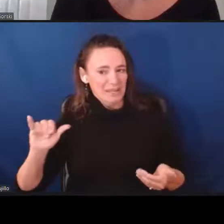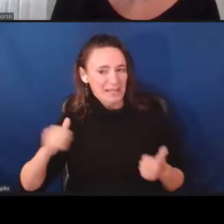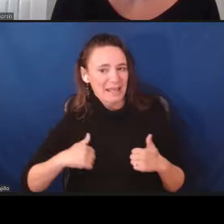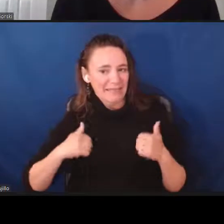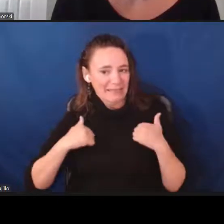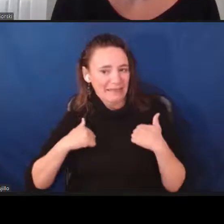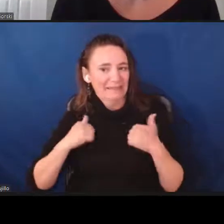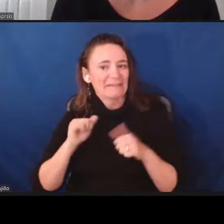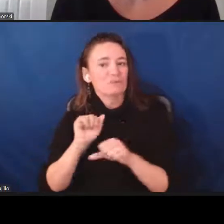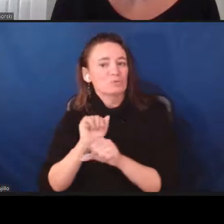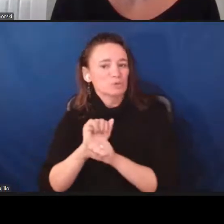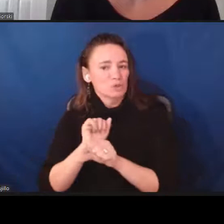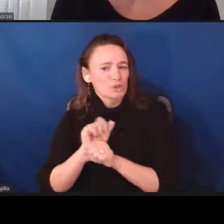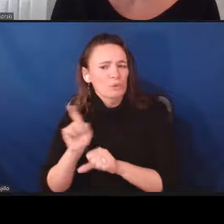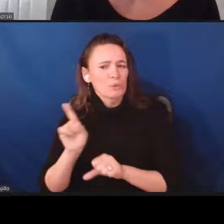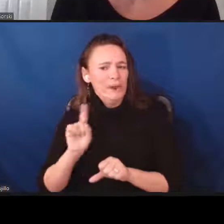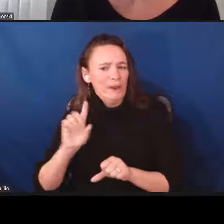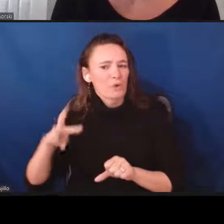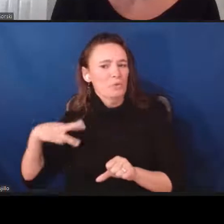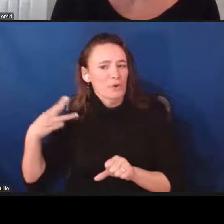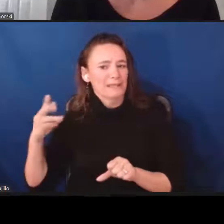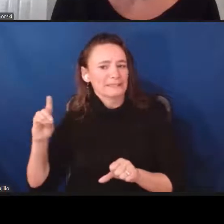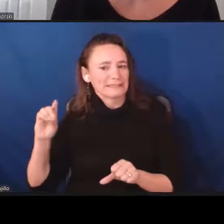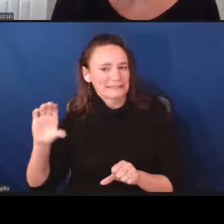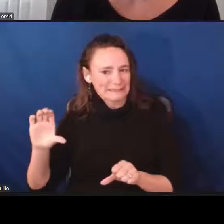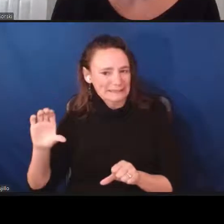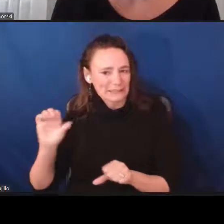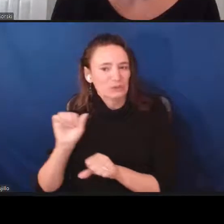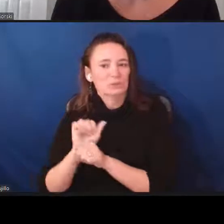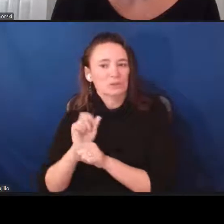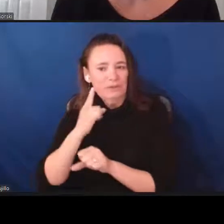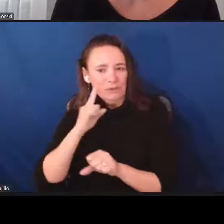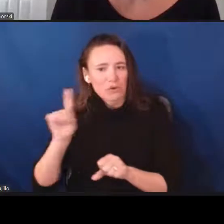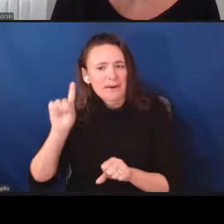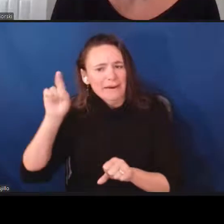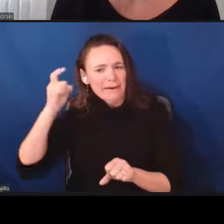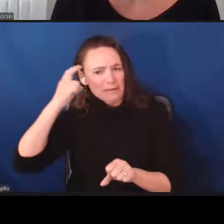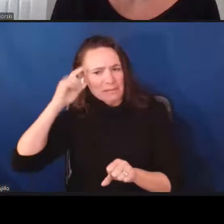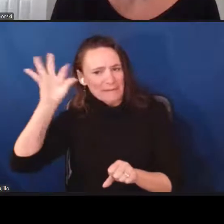Washington, D.C. I work for the federal government in the foreign